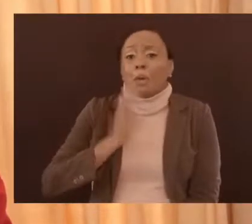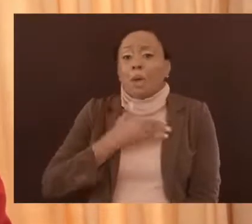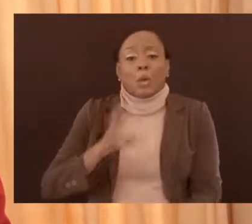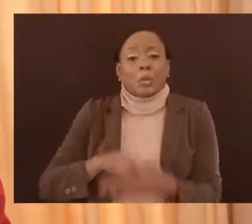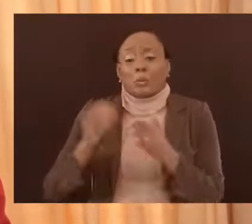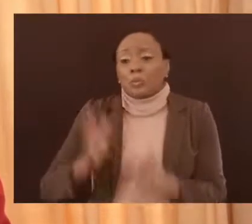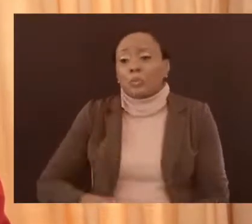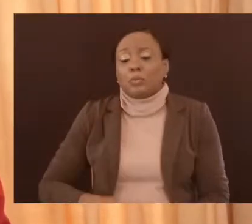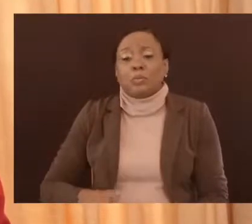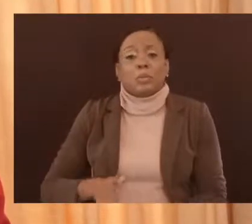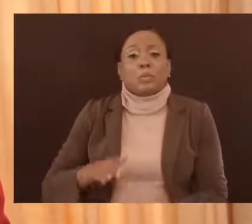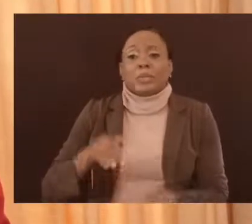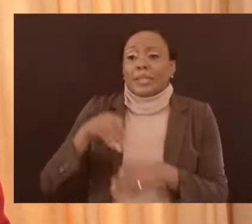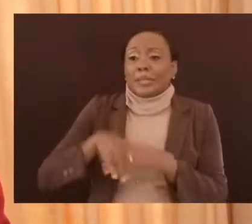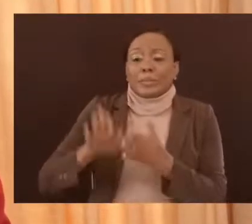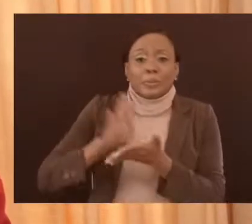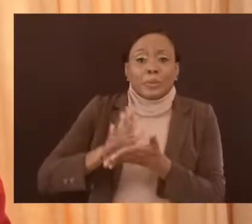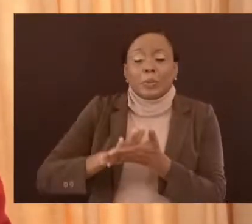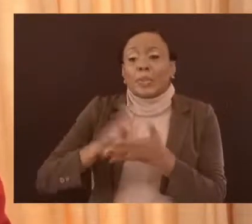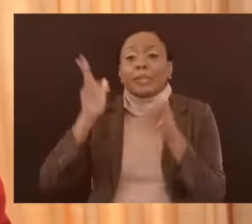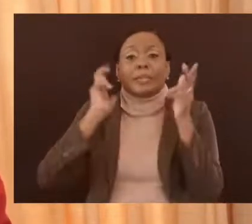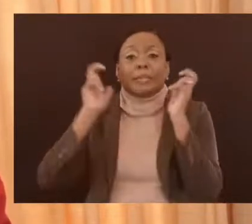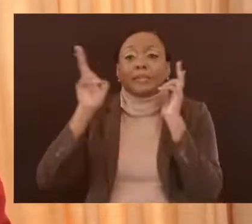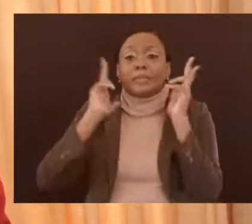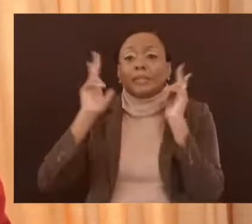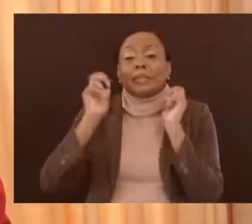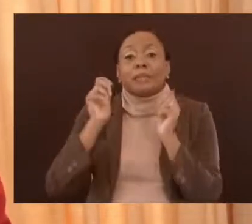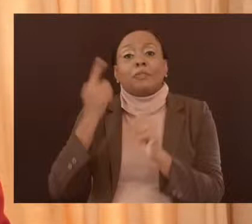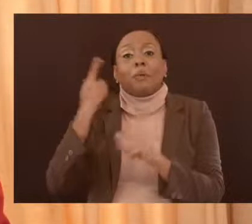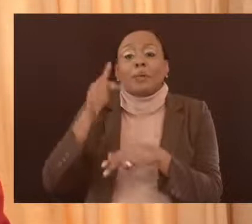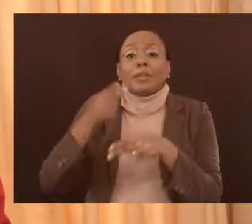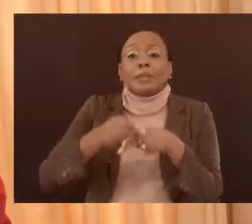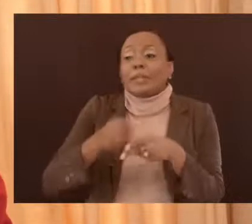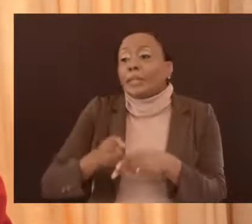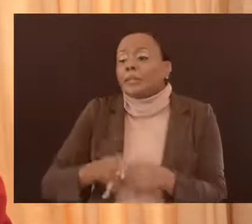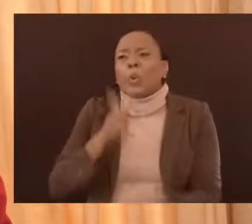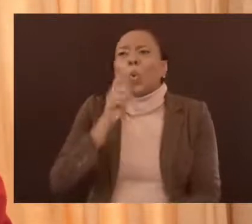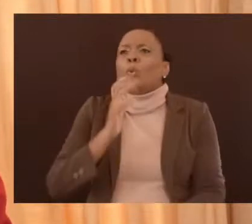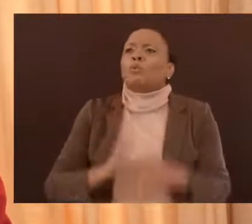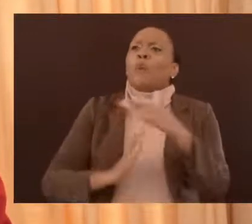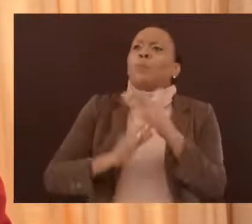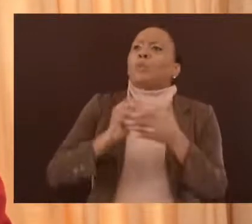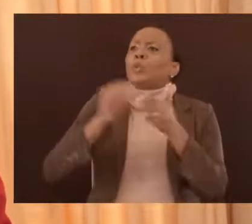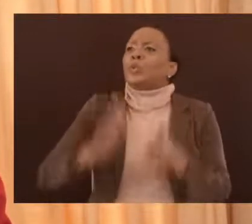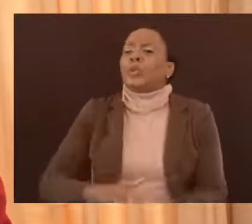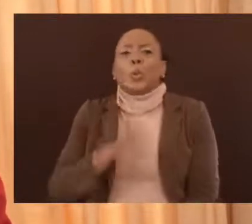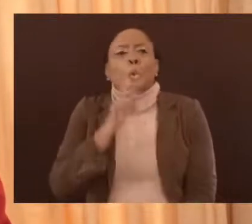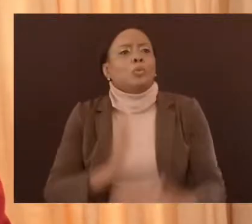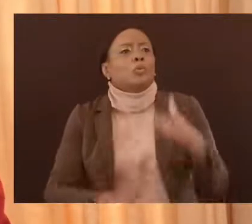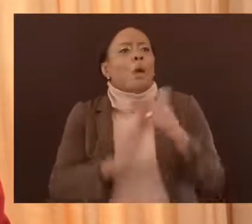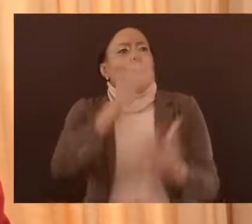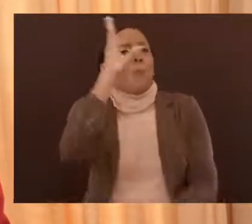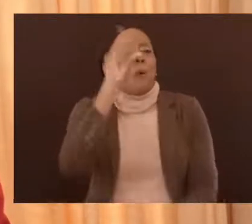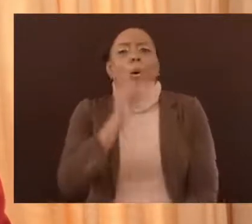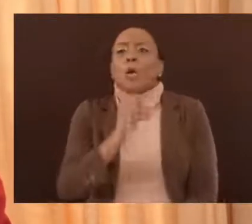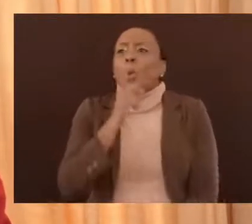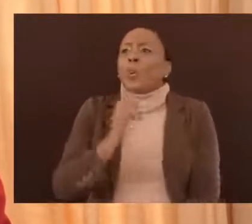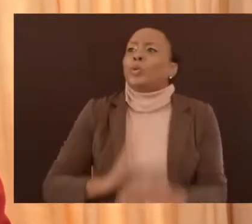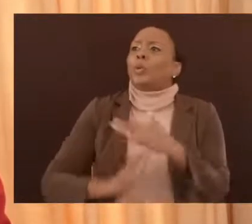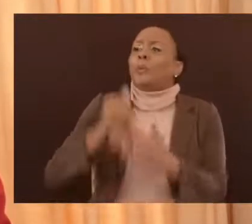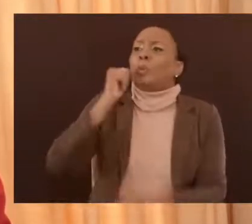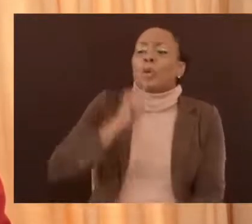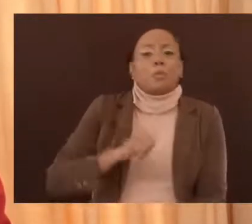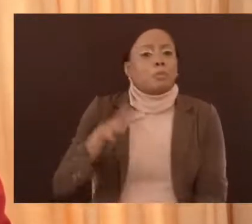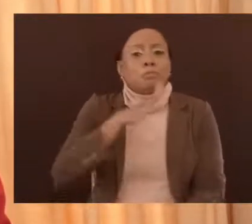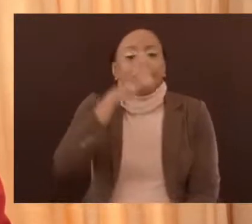and their teachers to hear their names mentioned as being one of the top students across the island, and parents would be descending outside of the